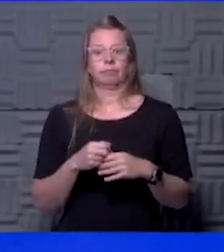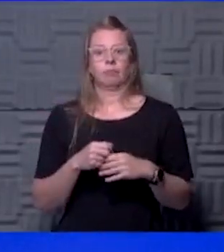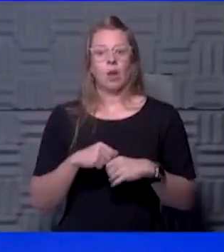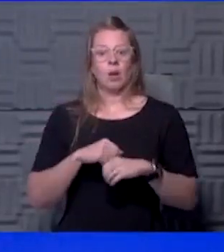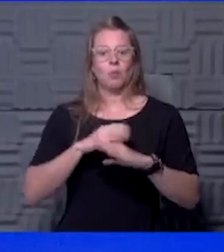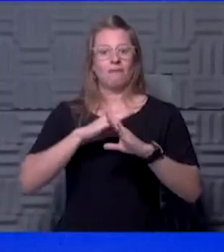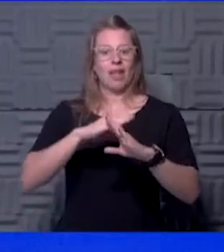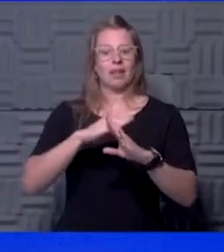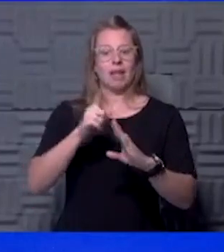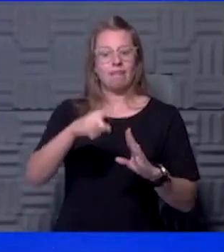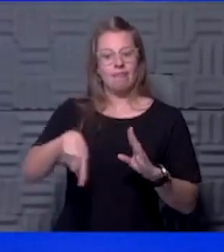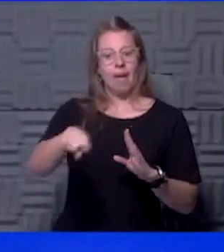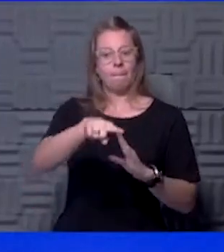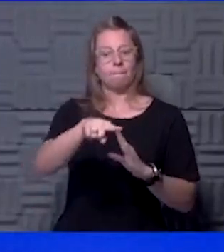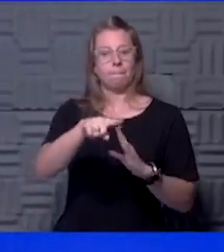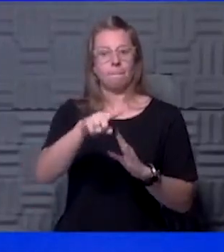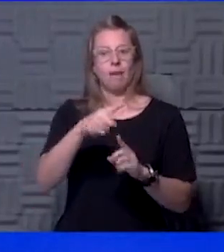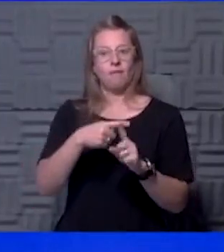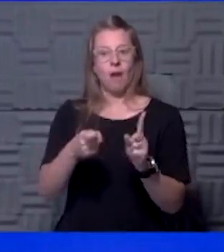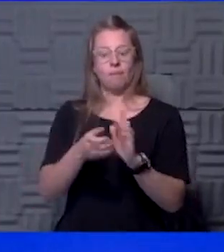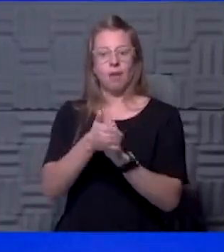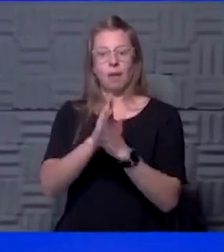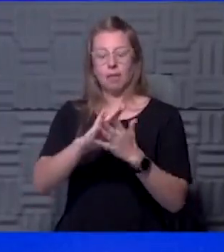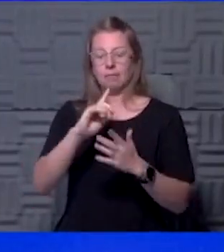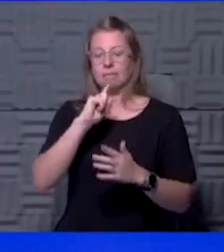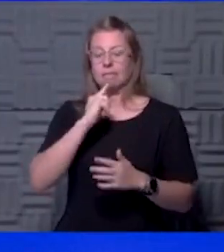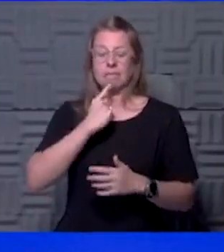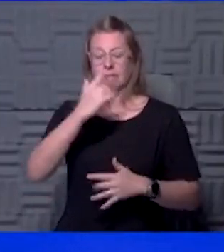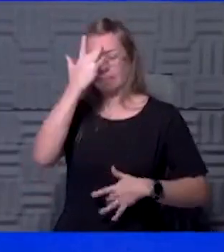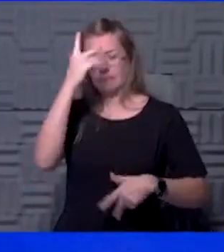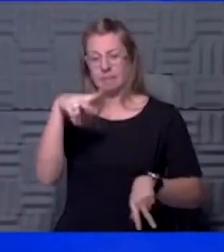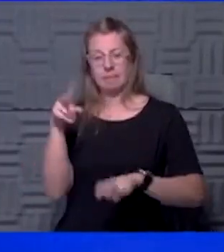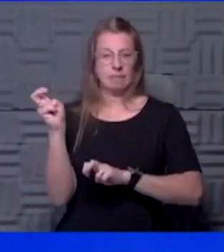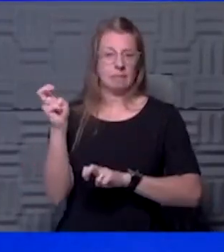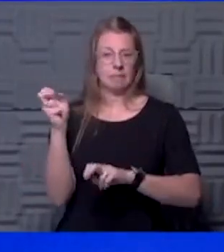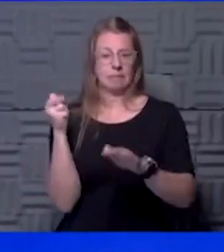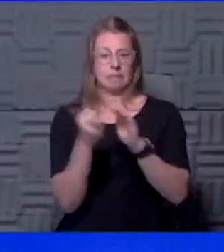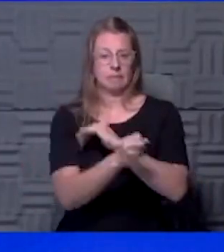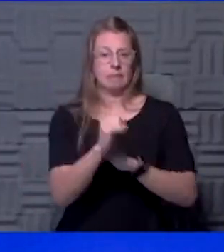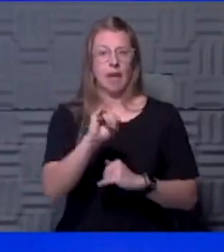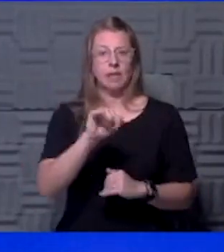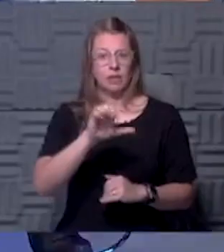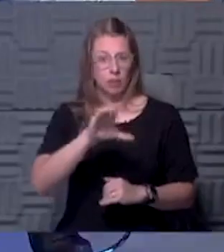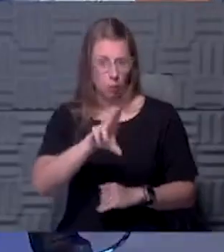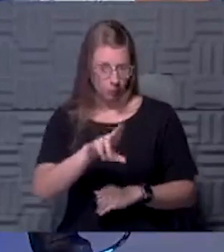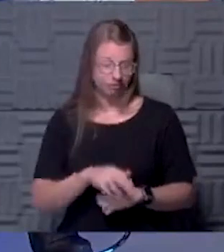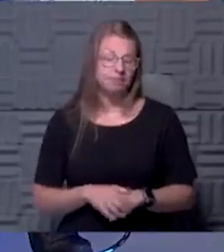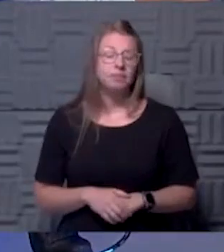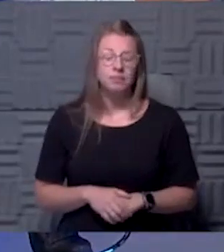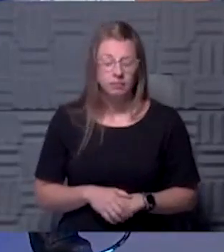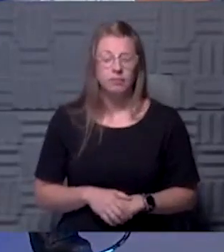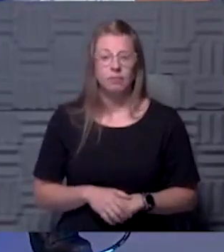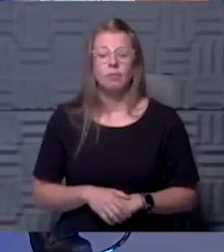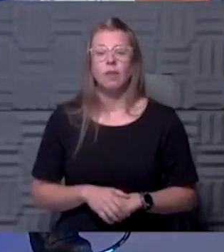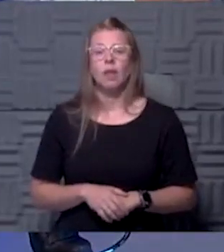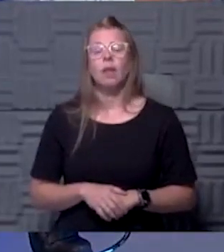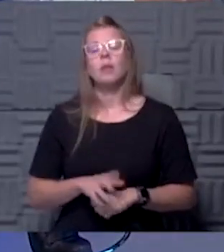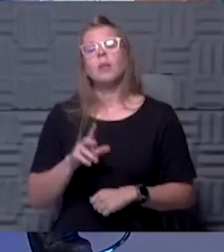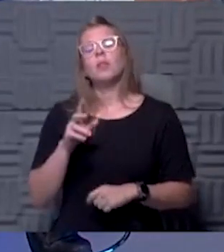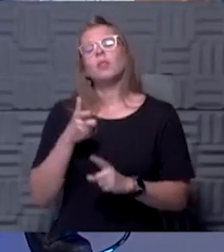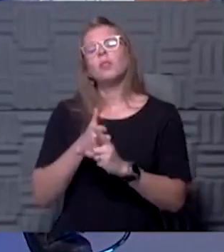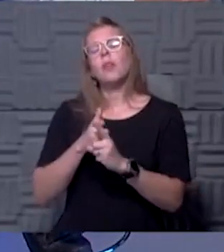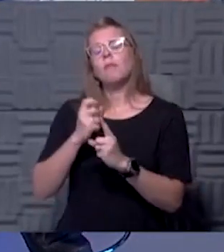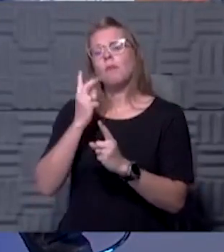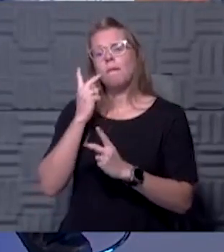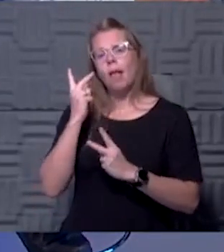them from not being critically ill and going to the ICU. So as you think about that, as you reflect on